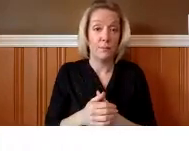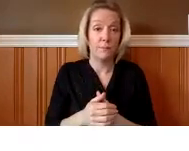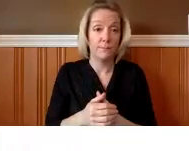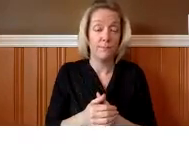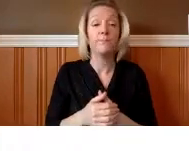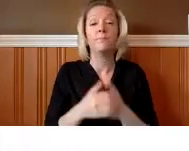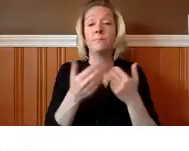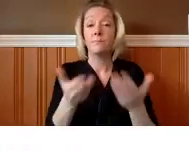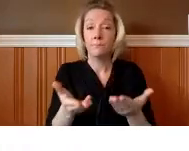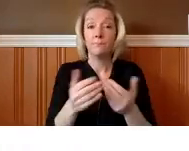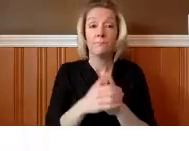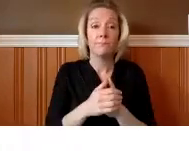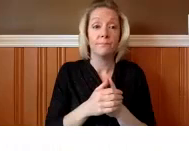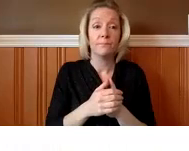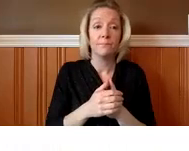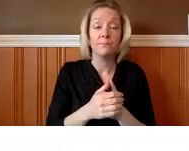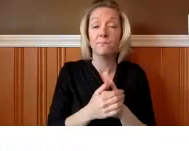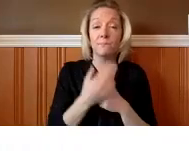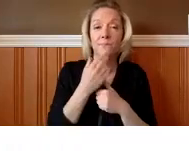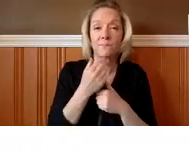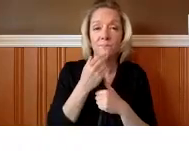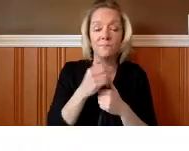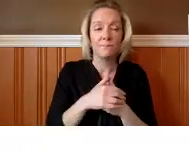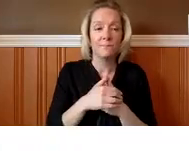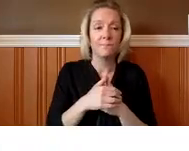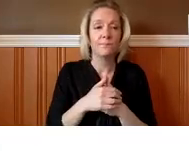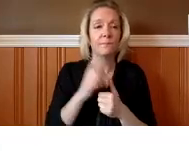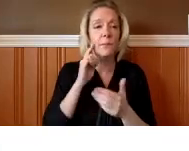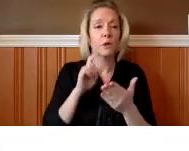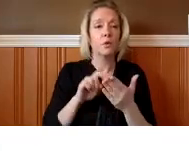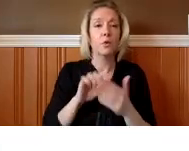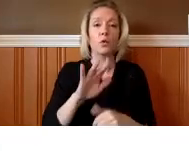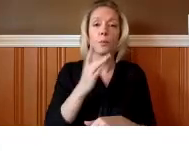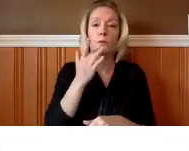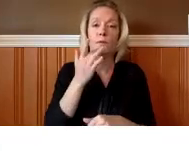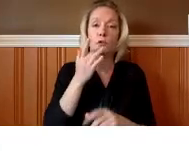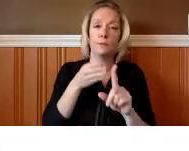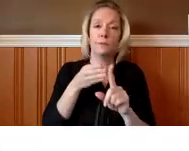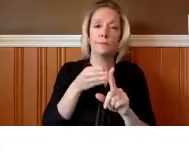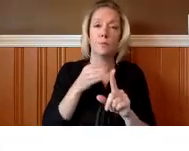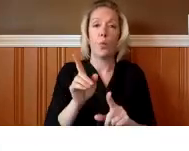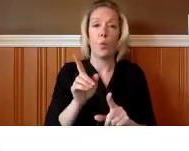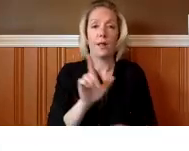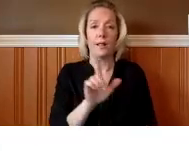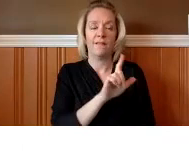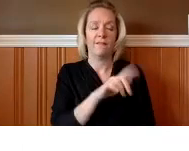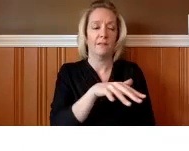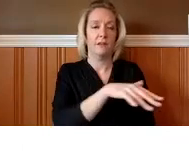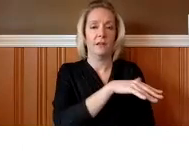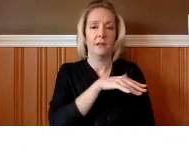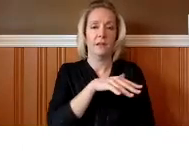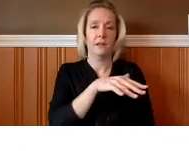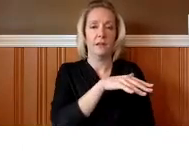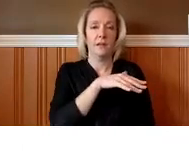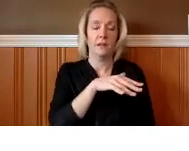And so here we have this little cutie, and we can see that her preferred visual field is left. Everything, even when she